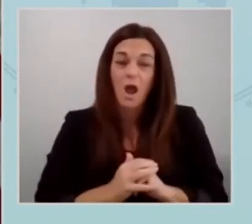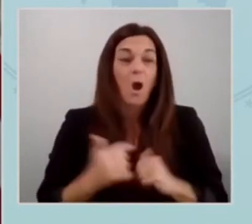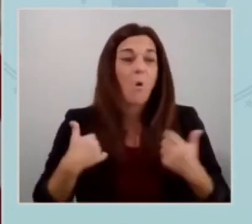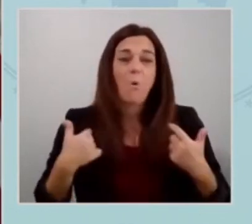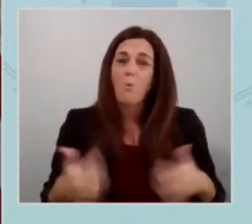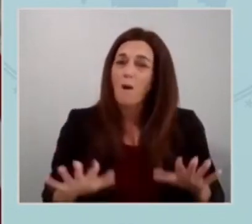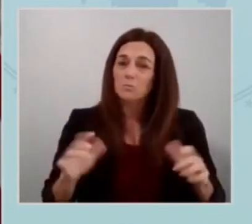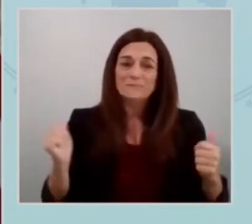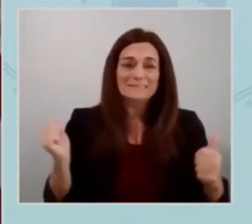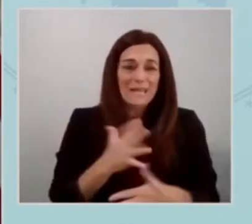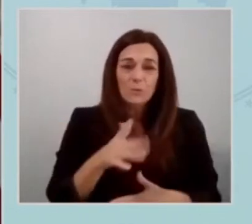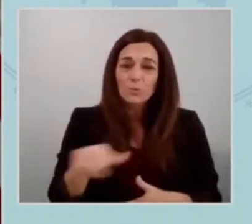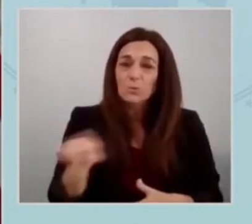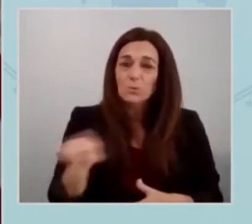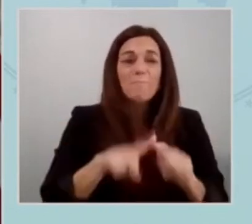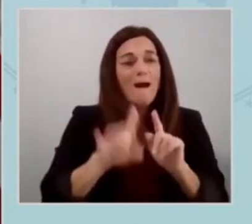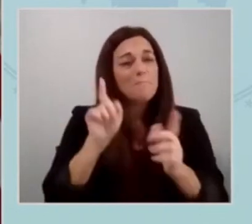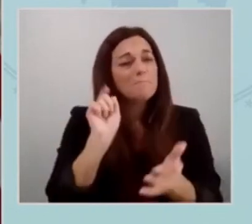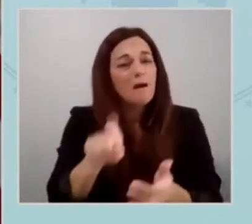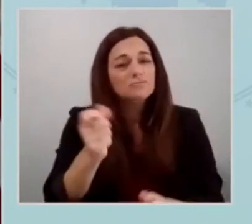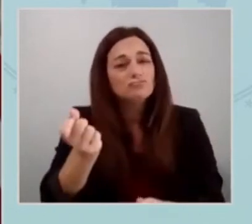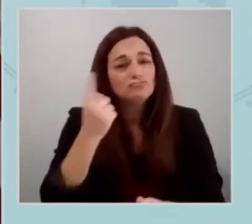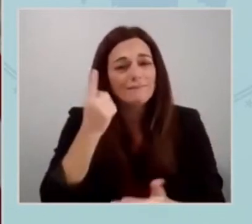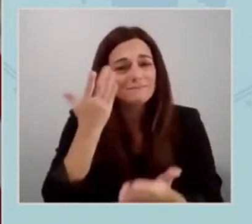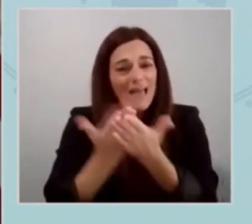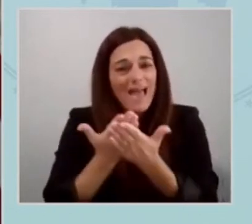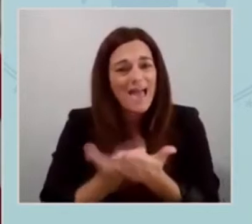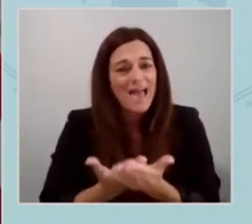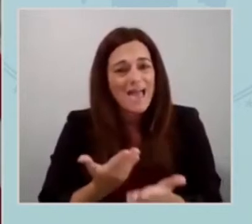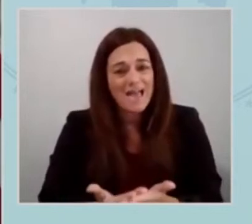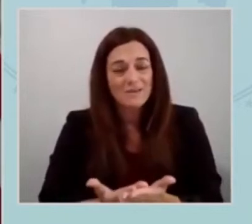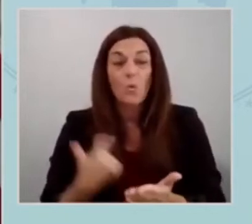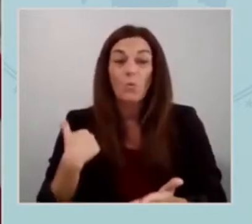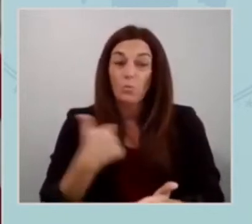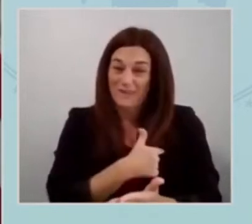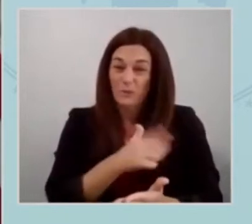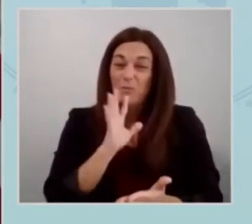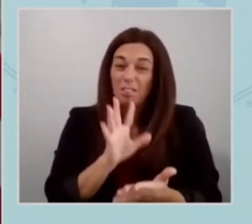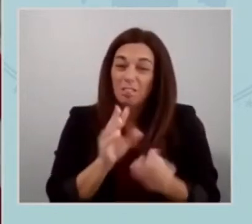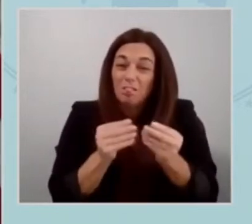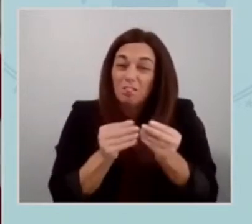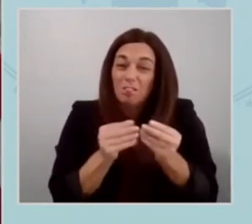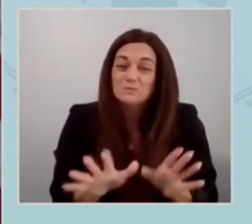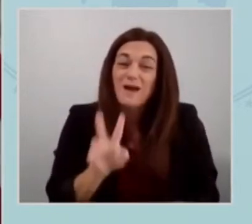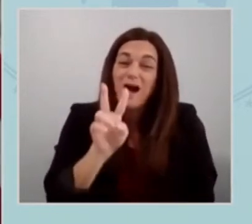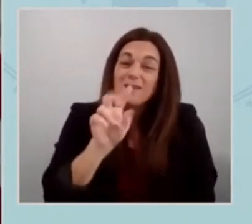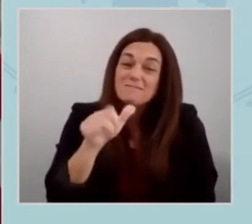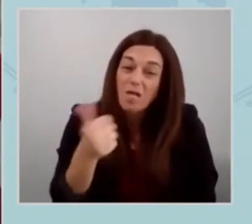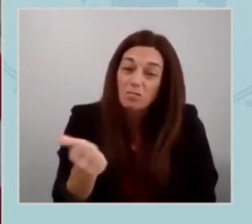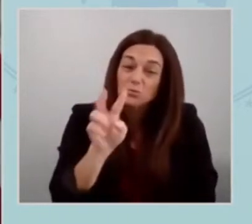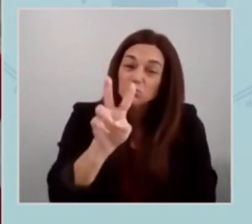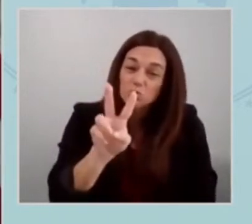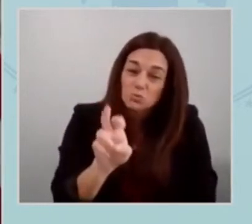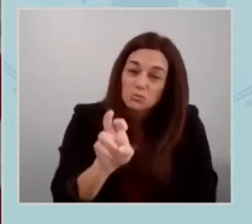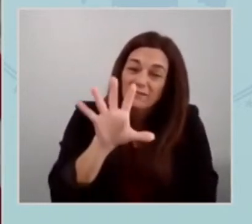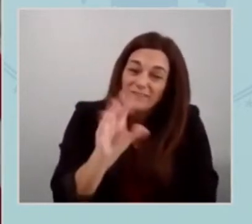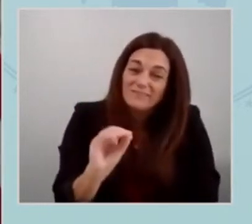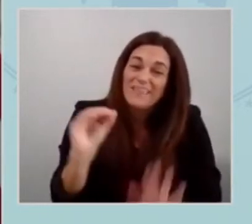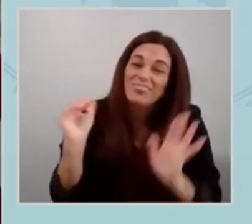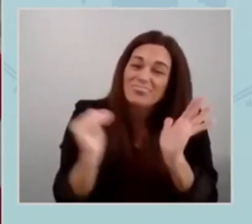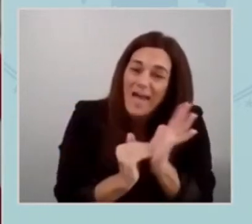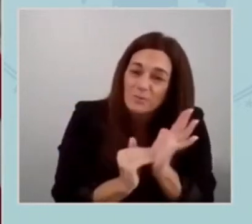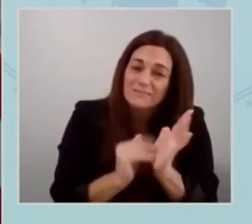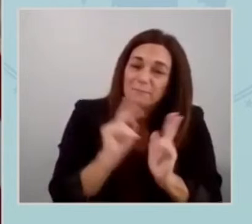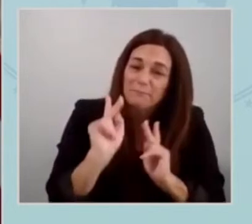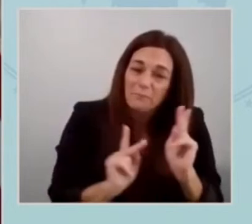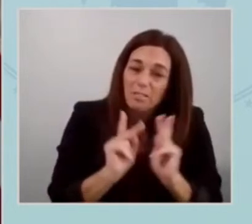going to be a lot harder. And, I don't want to scare anybody here, but understand the facts. We're likely to lose